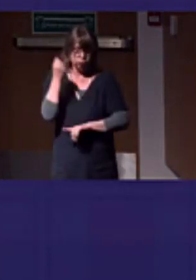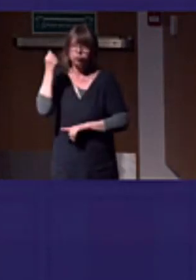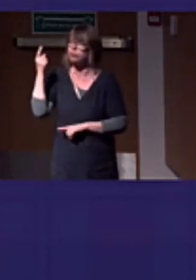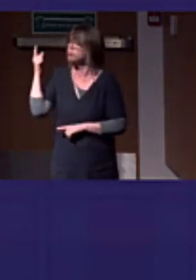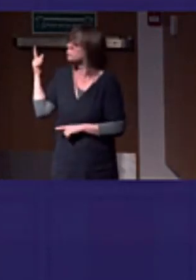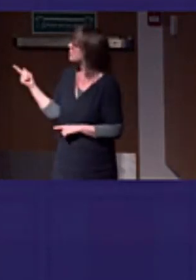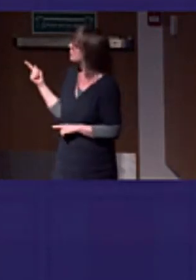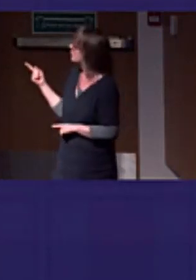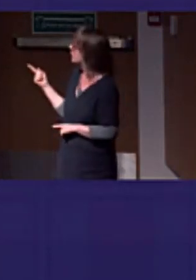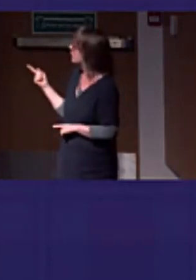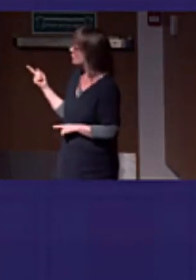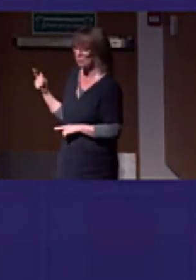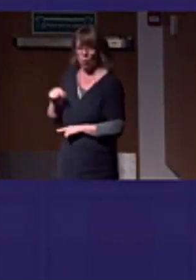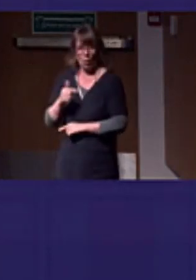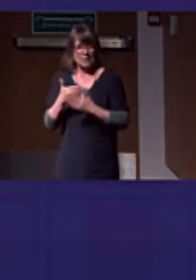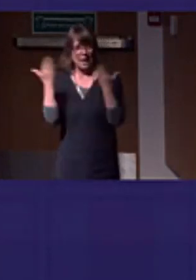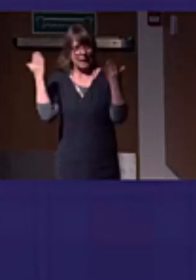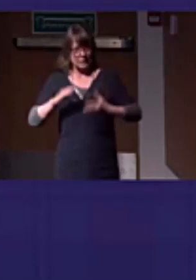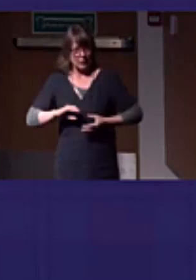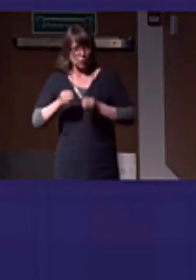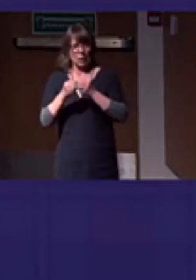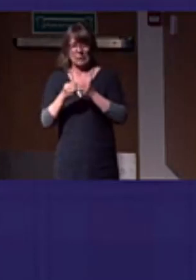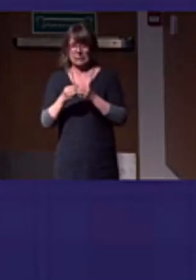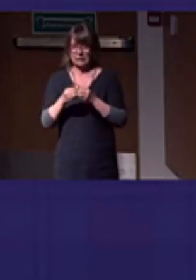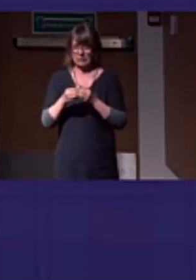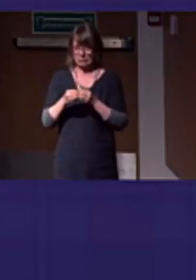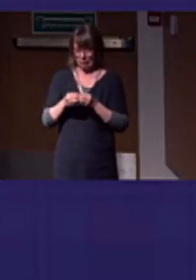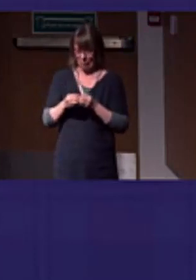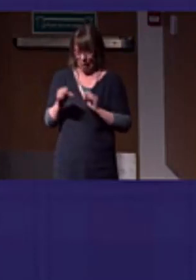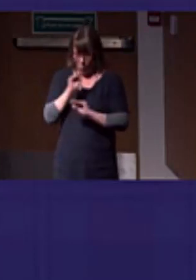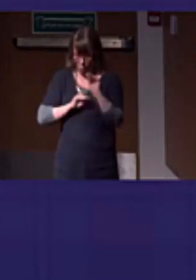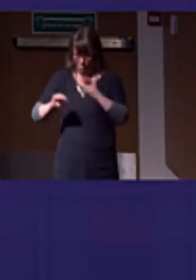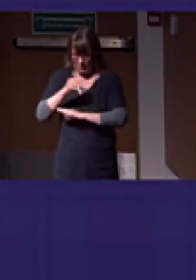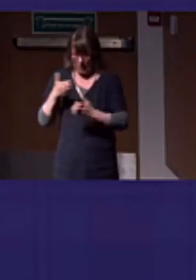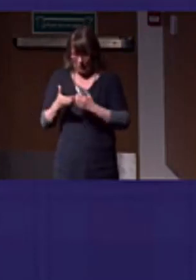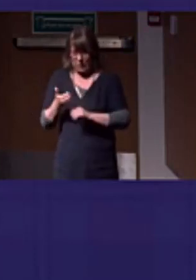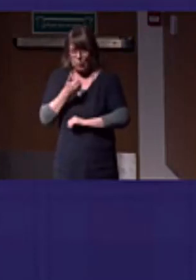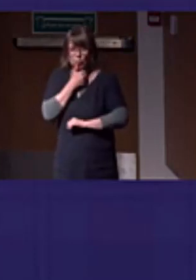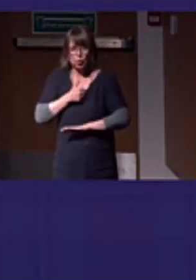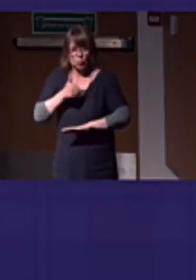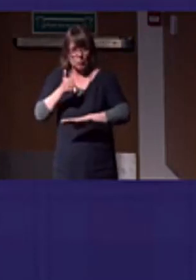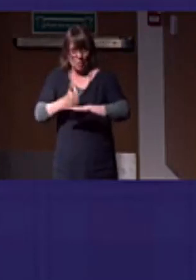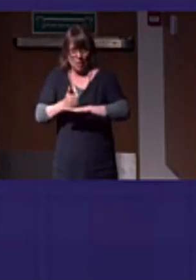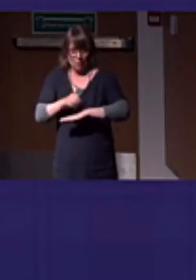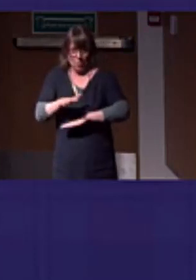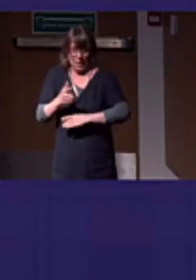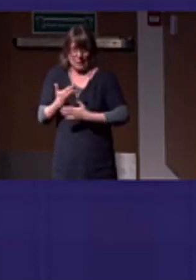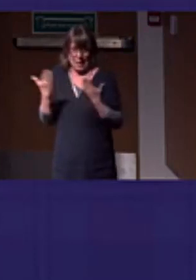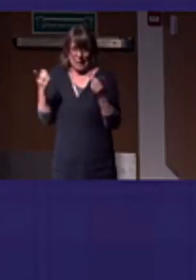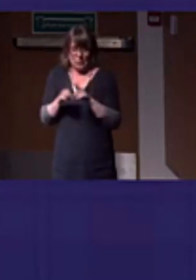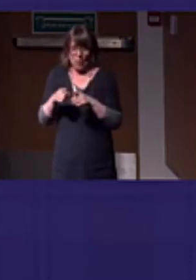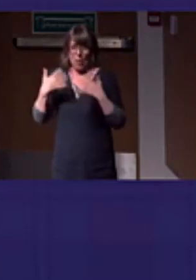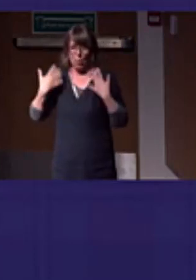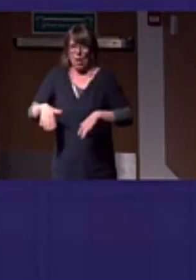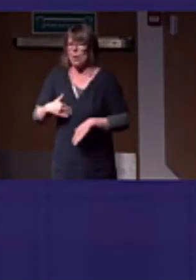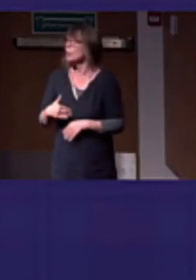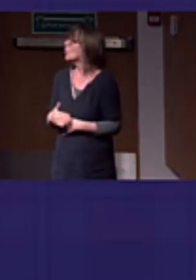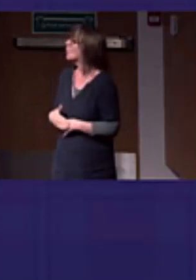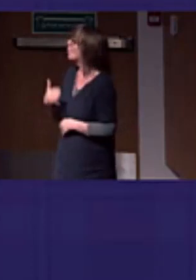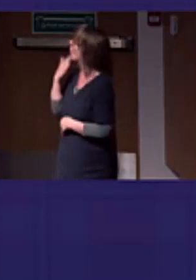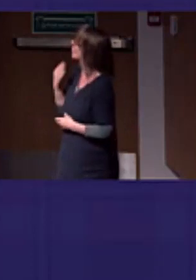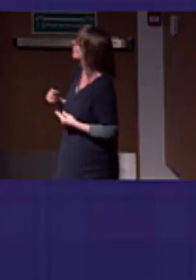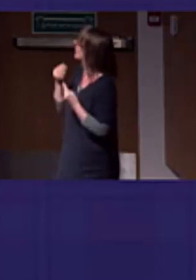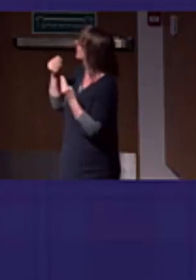Worked in a day. And they figured out Power Platform that day. It was amazing. It was amazing. So we would like to give